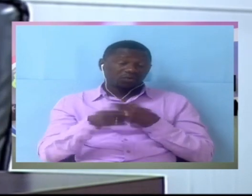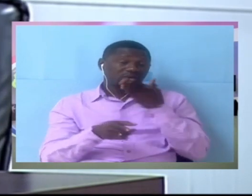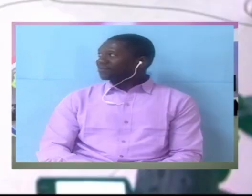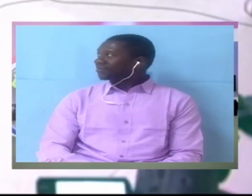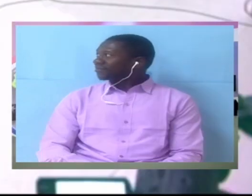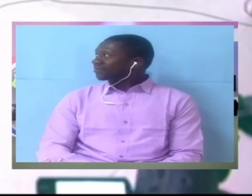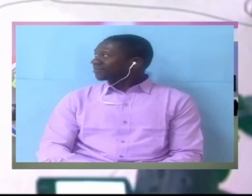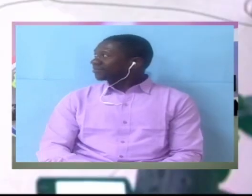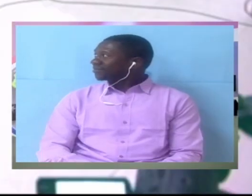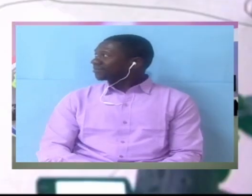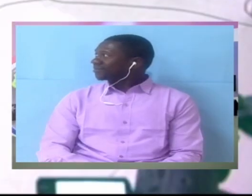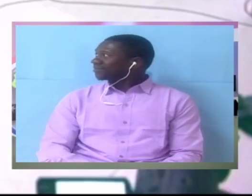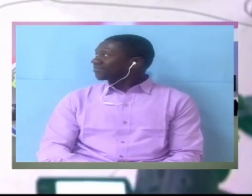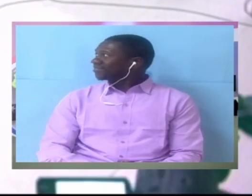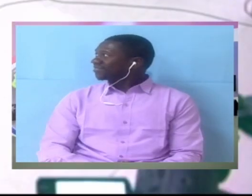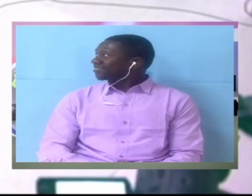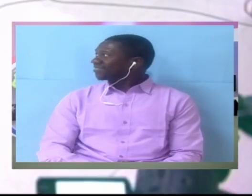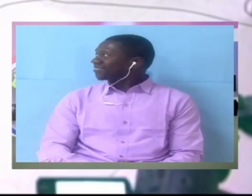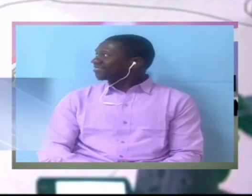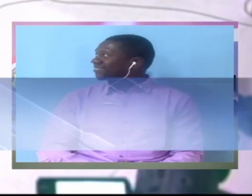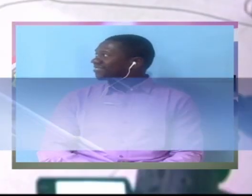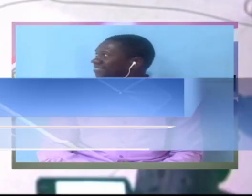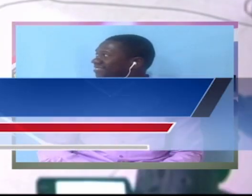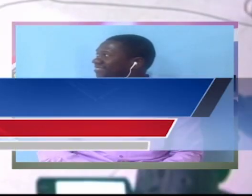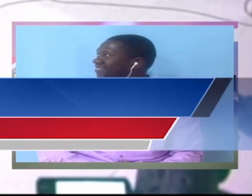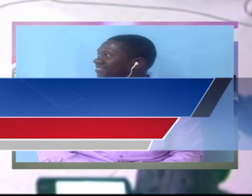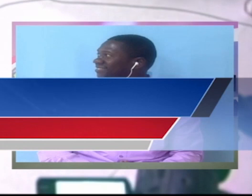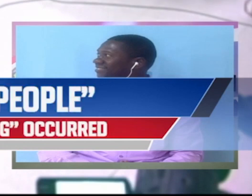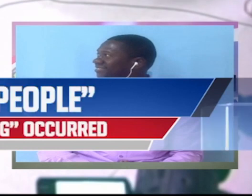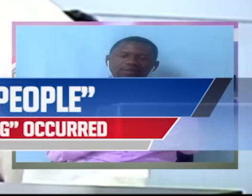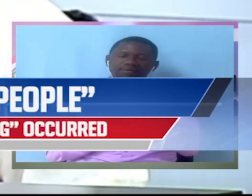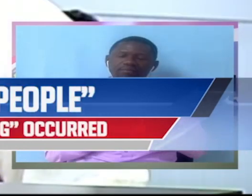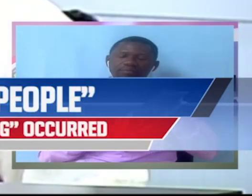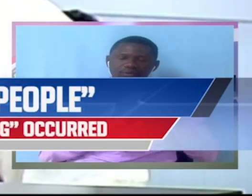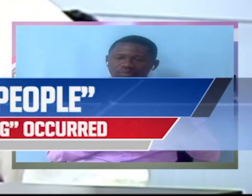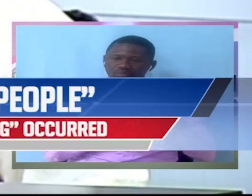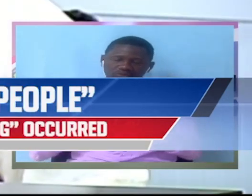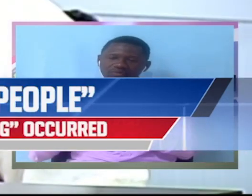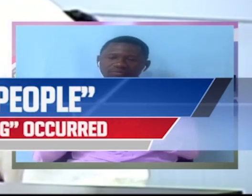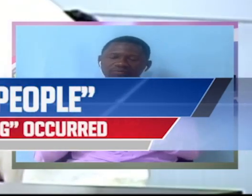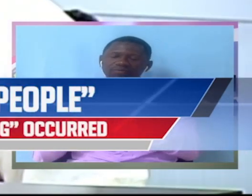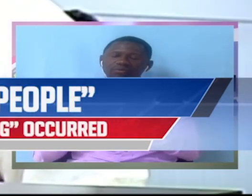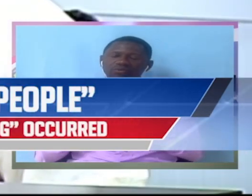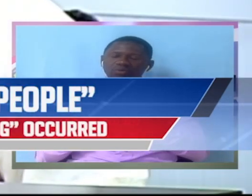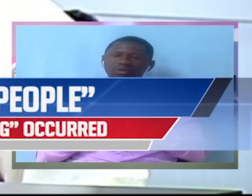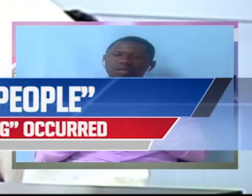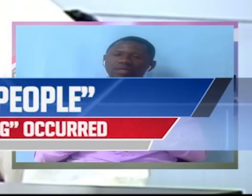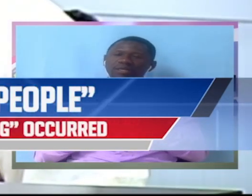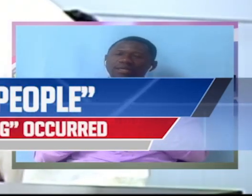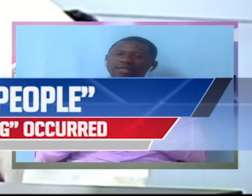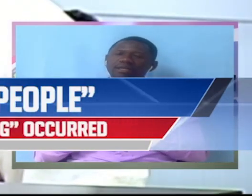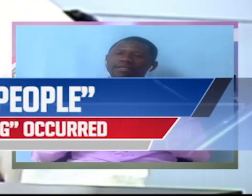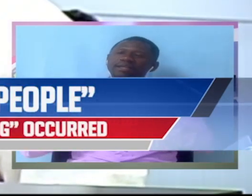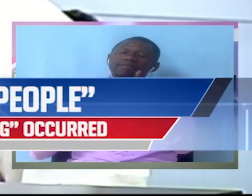him. The witness, who is still serving the NIA, said in 2013 he was appointed the acting director general of the National Drug Law